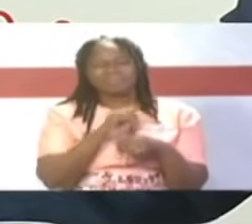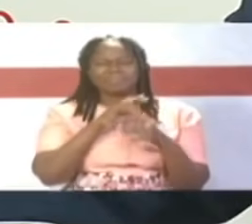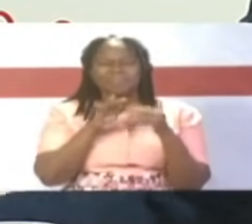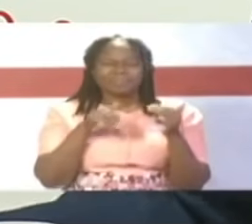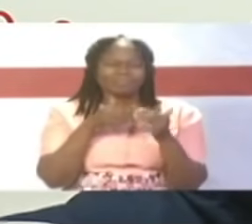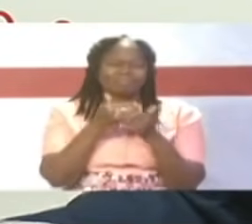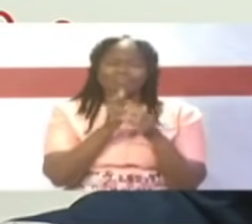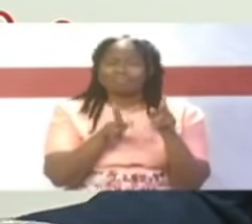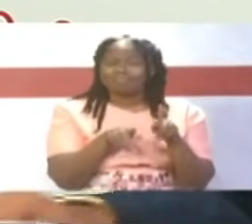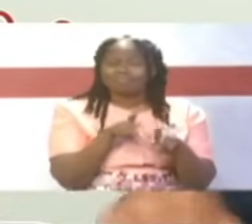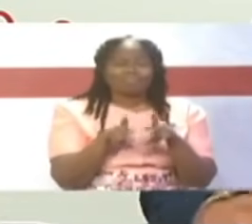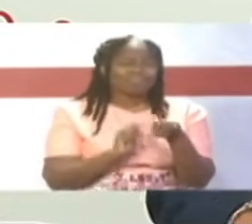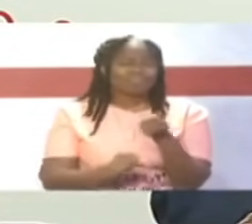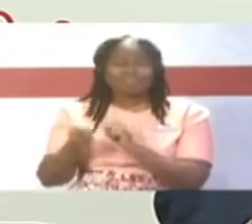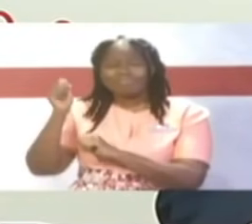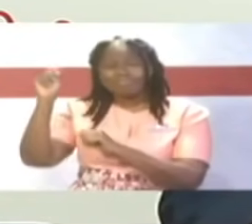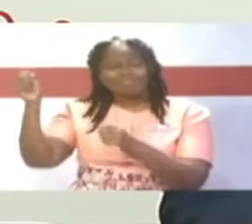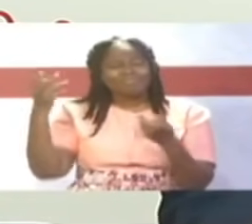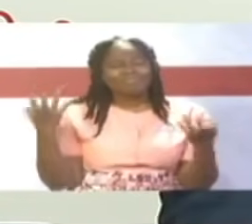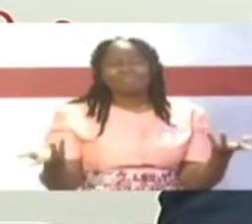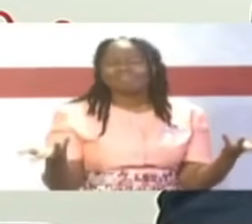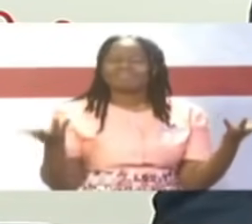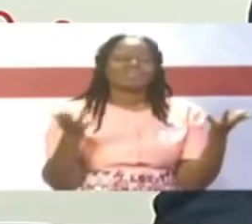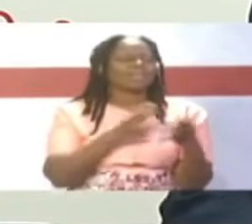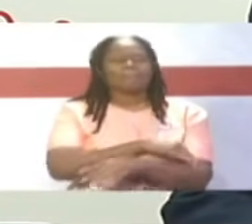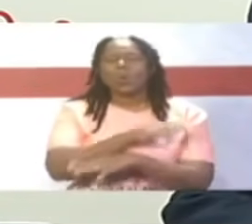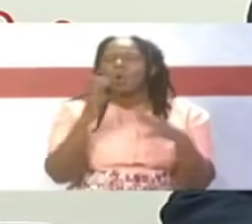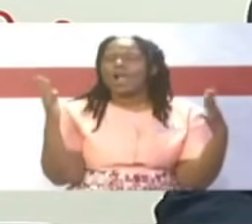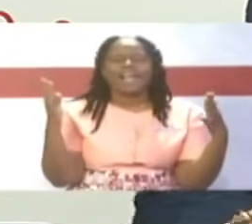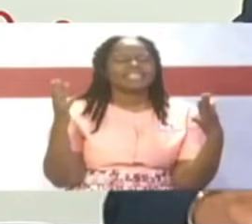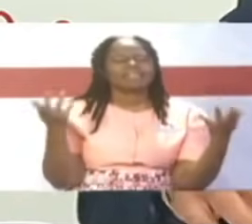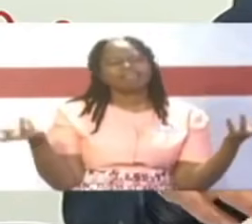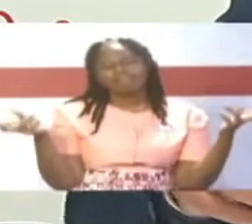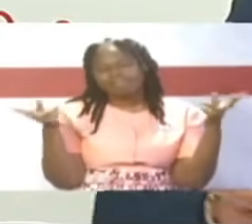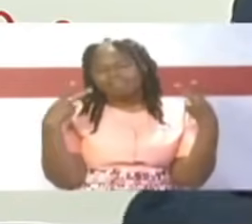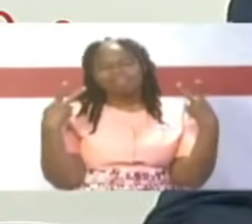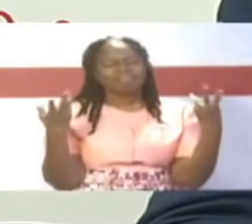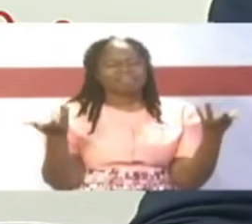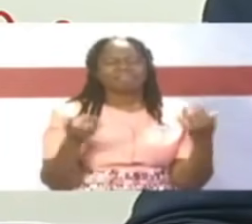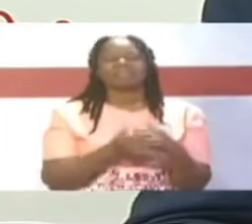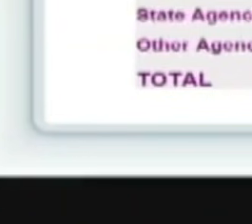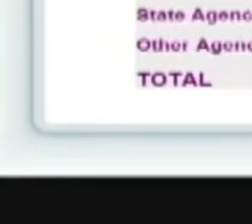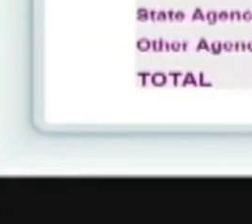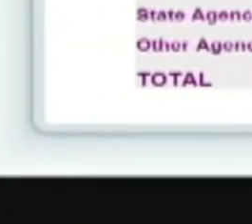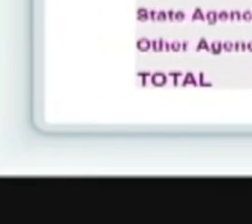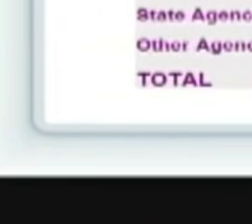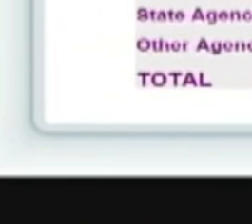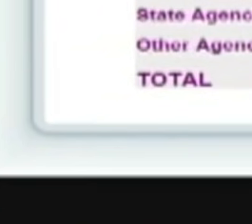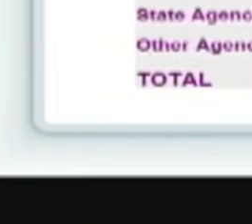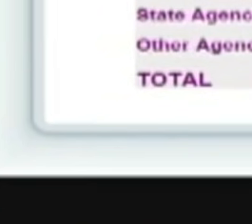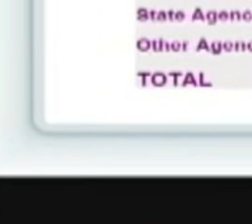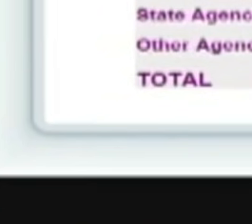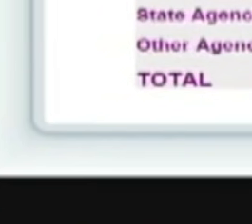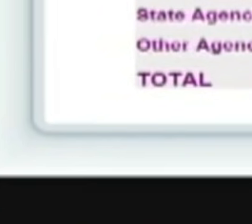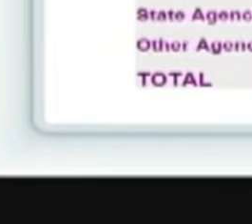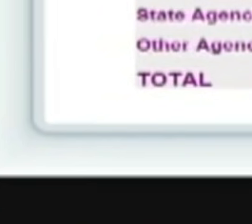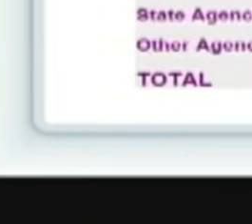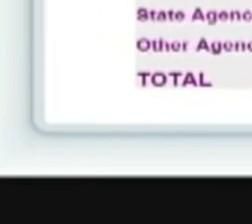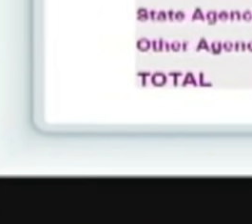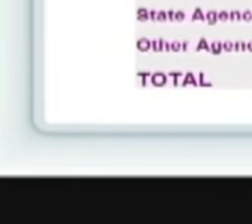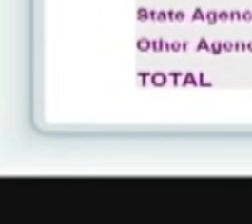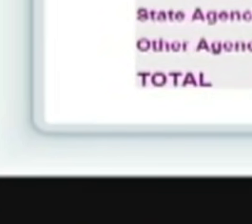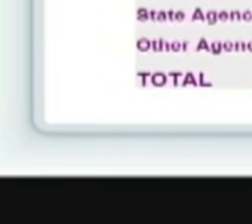on whatever platform you are viewing and listening. Let us start with the first slide, please, as I give you the